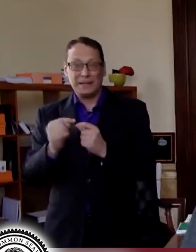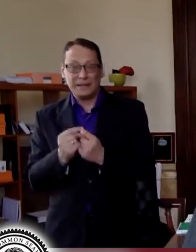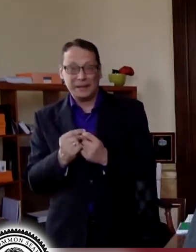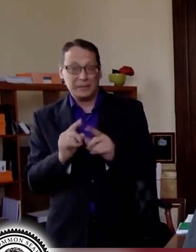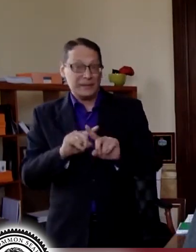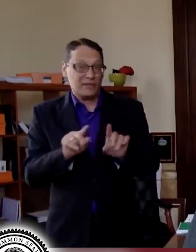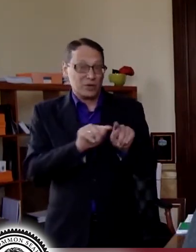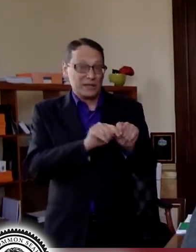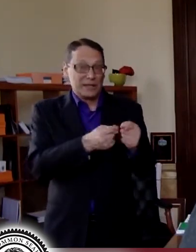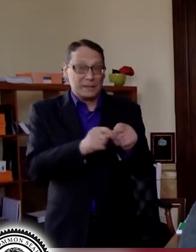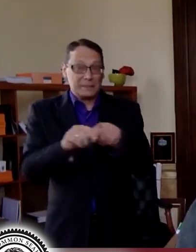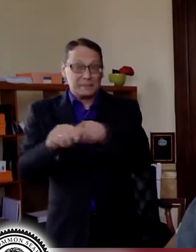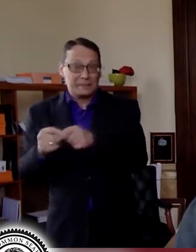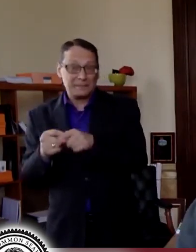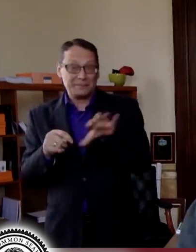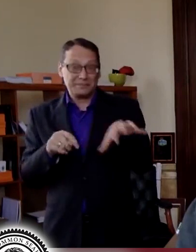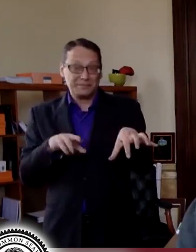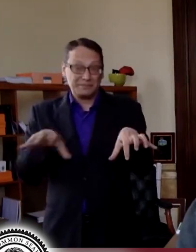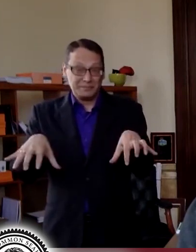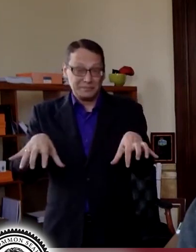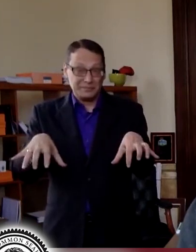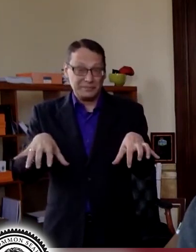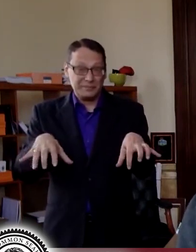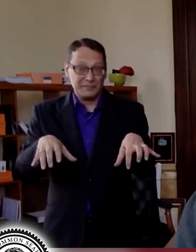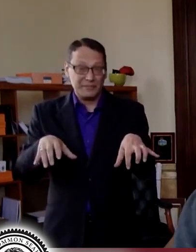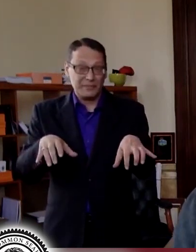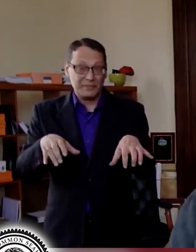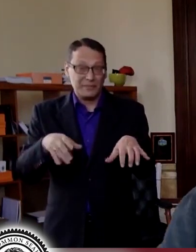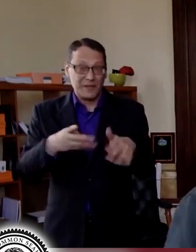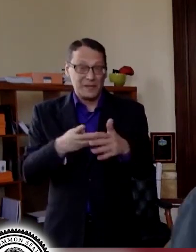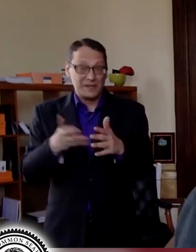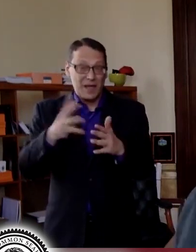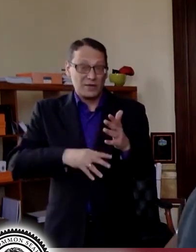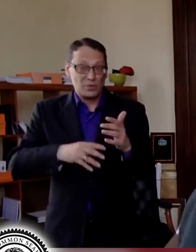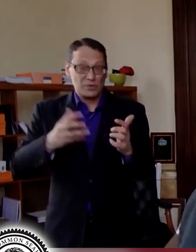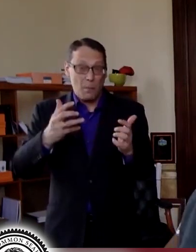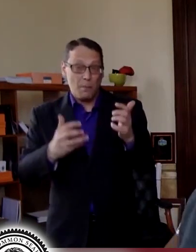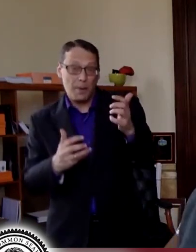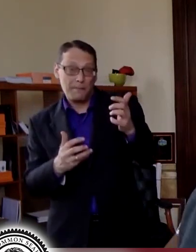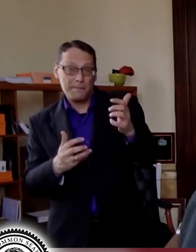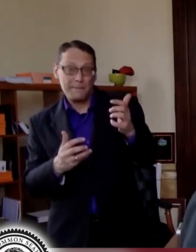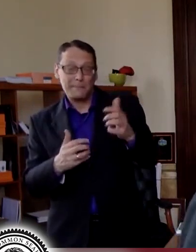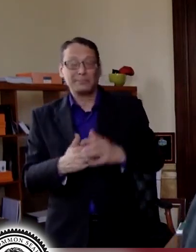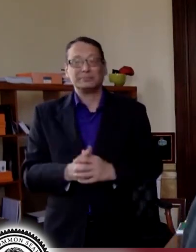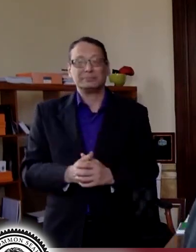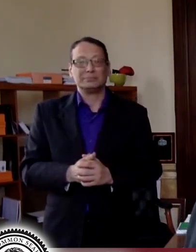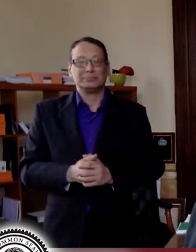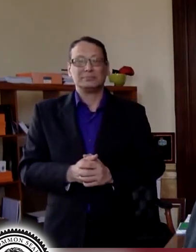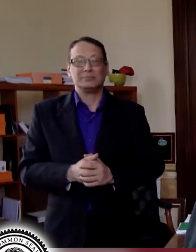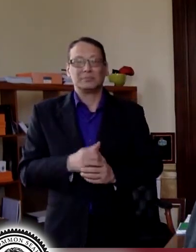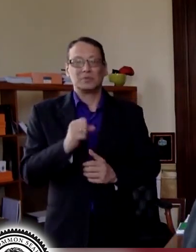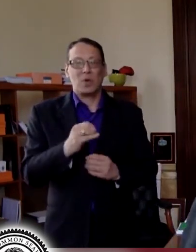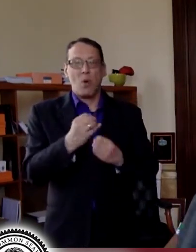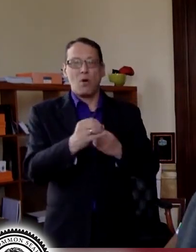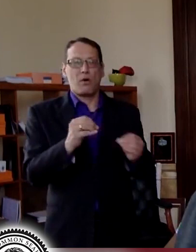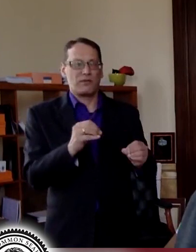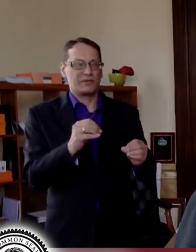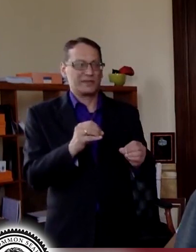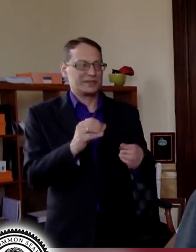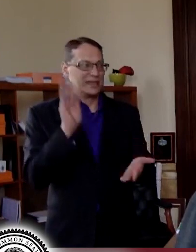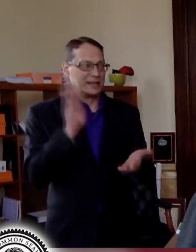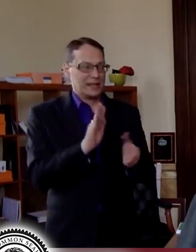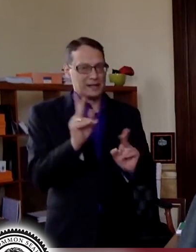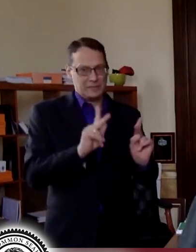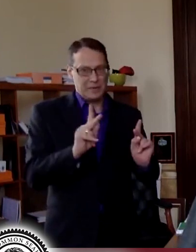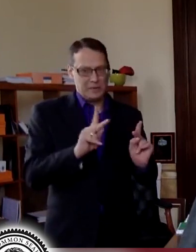green team, whatever you want to call it, and they might have staggered schedules so that the offices are not as dense. I